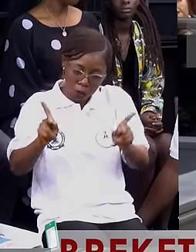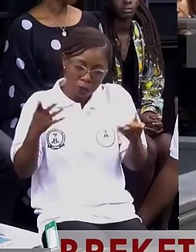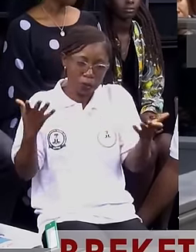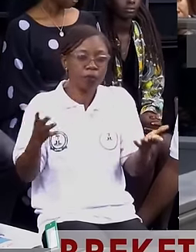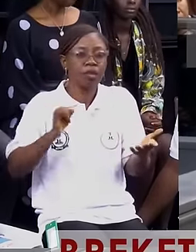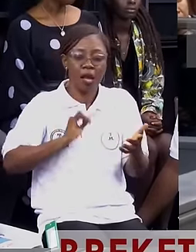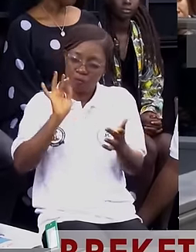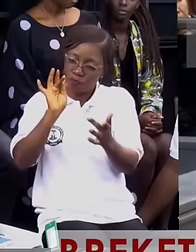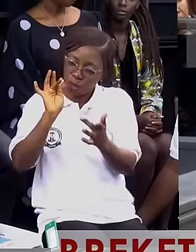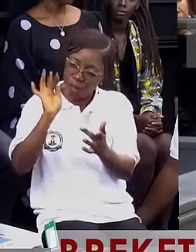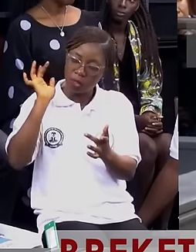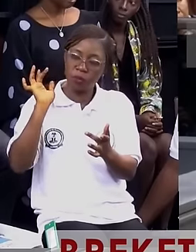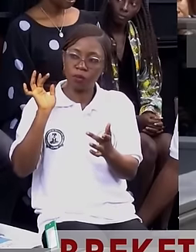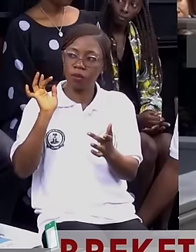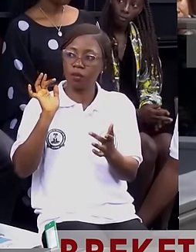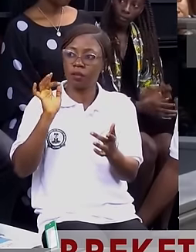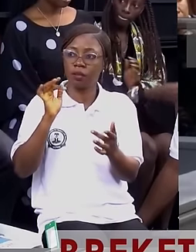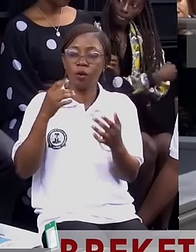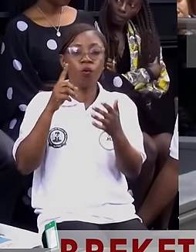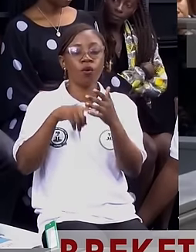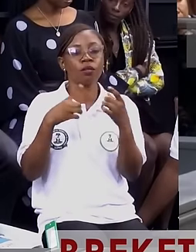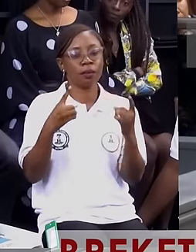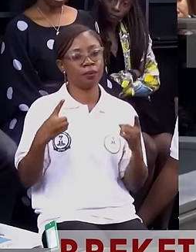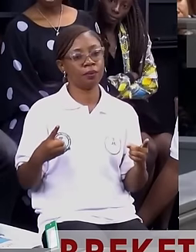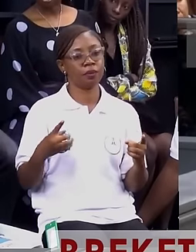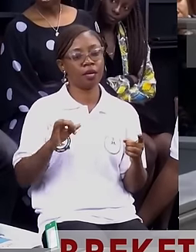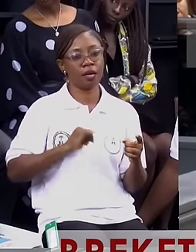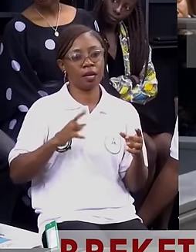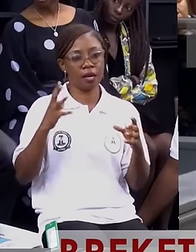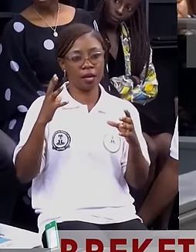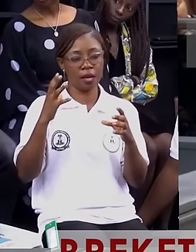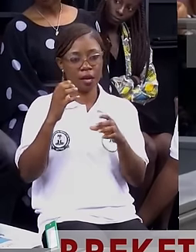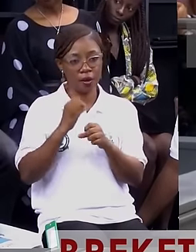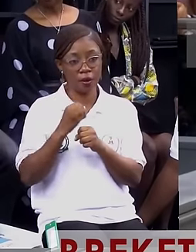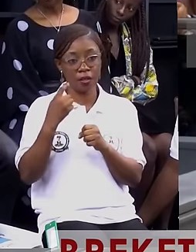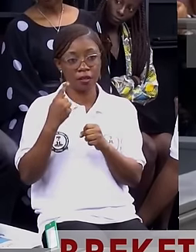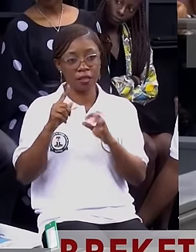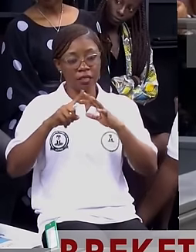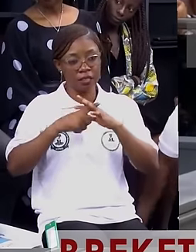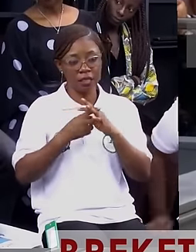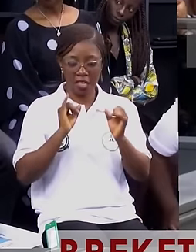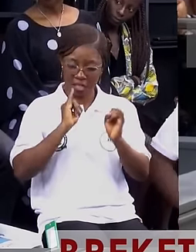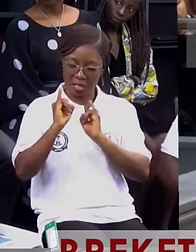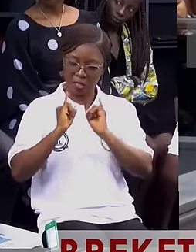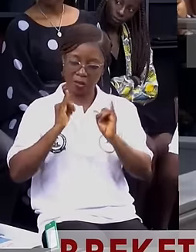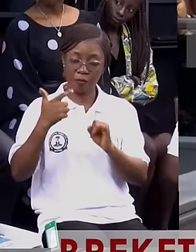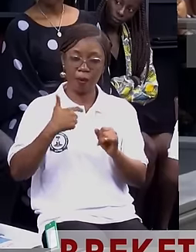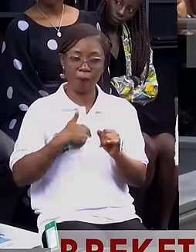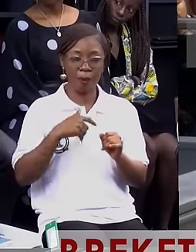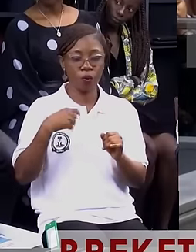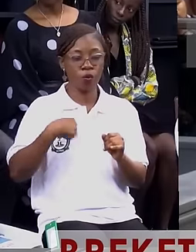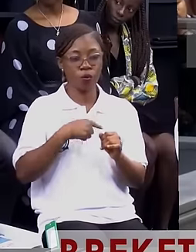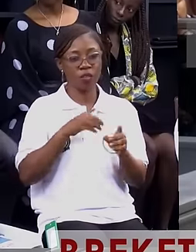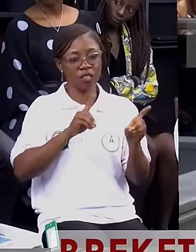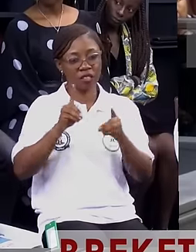job opportunity. You clicked on it. Yes sir. Then what happened? So I got the they started interviewing me. We did a